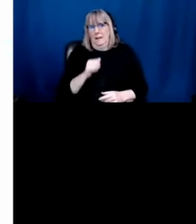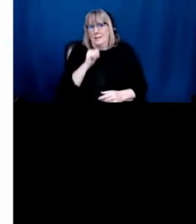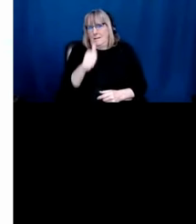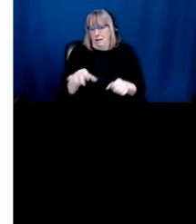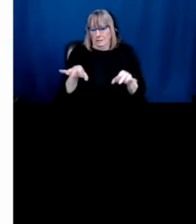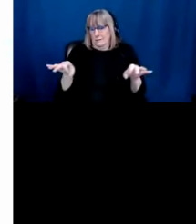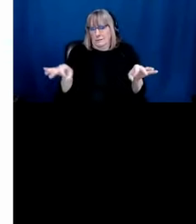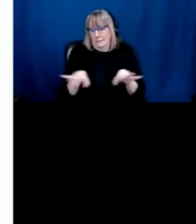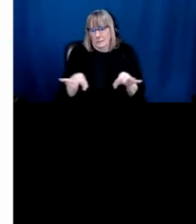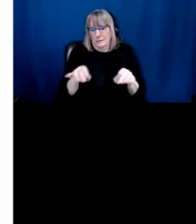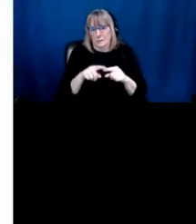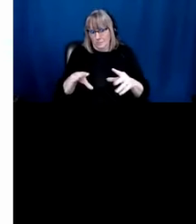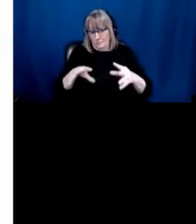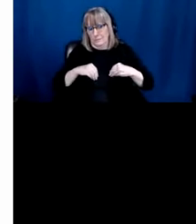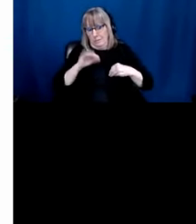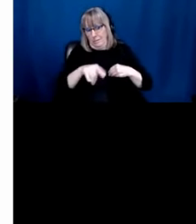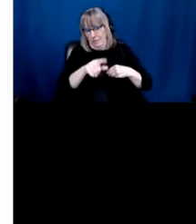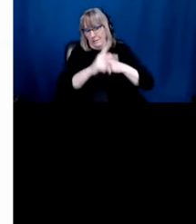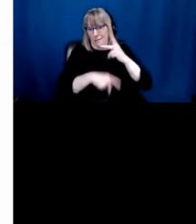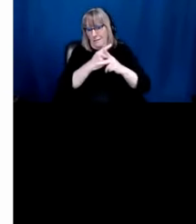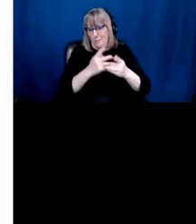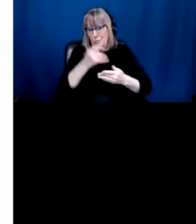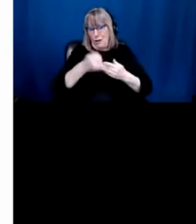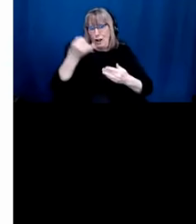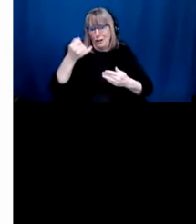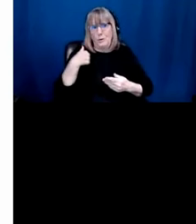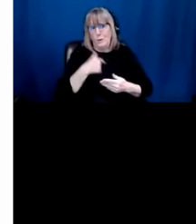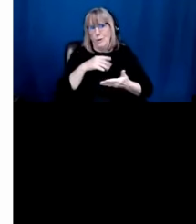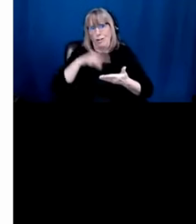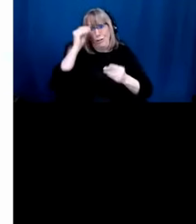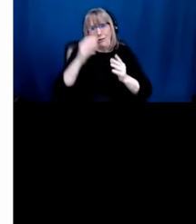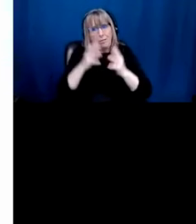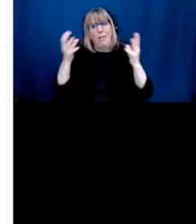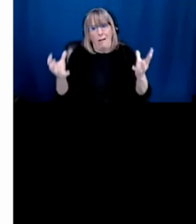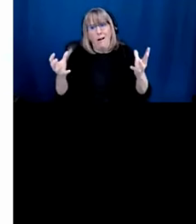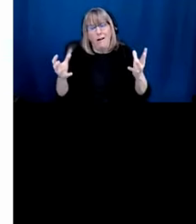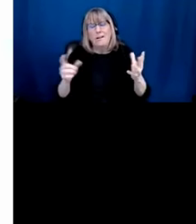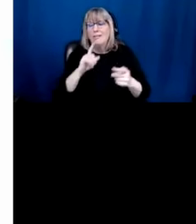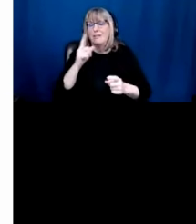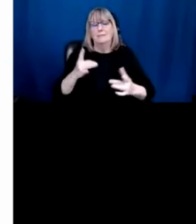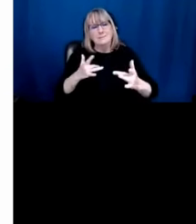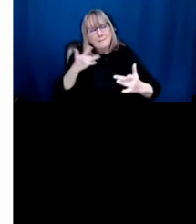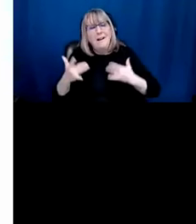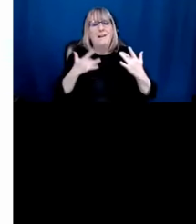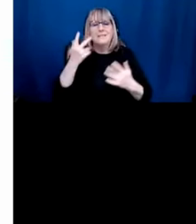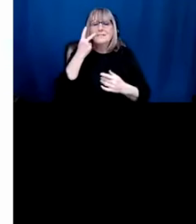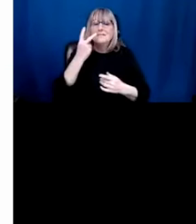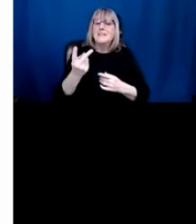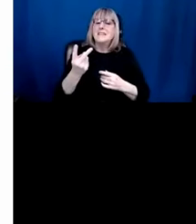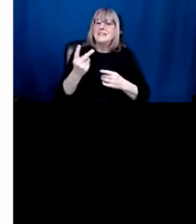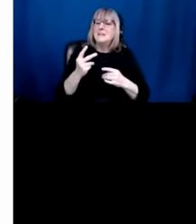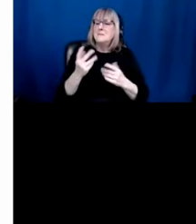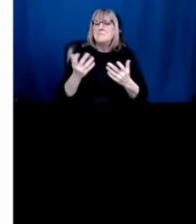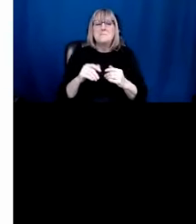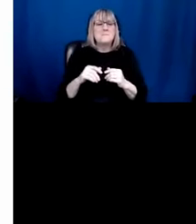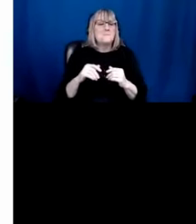to take on a project like this. We learned a lot, and just excited to see the level